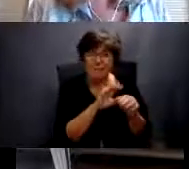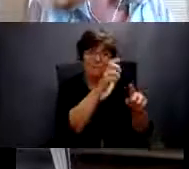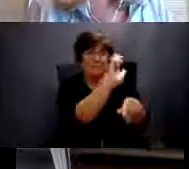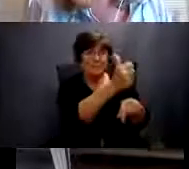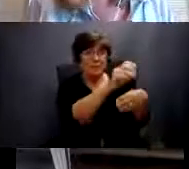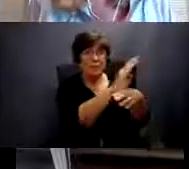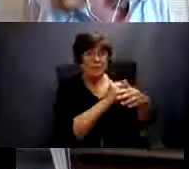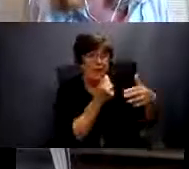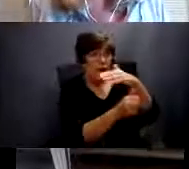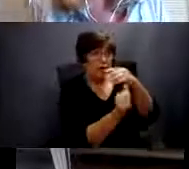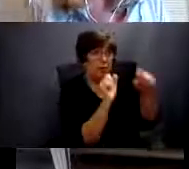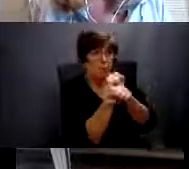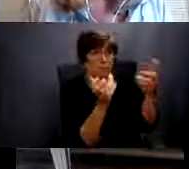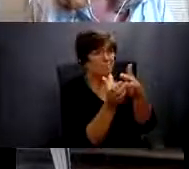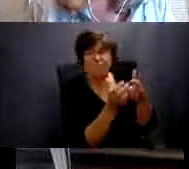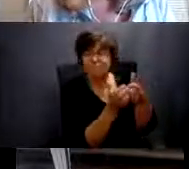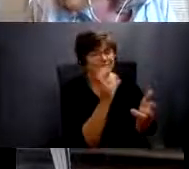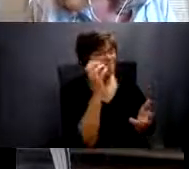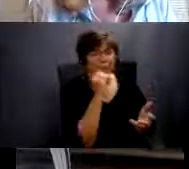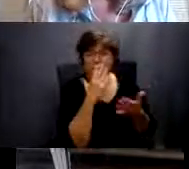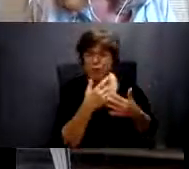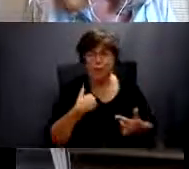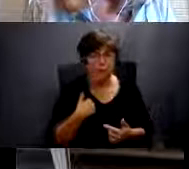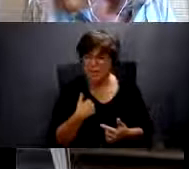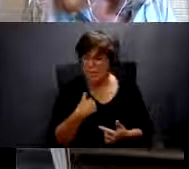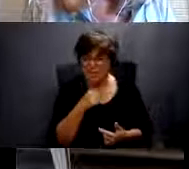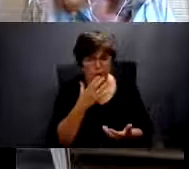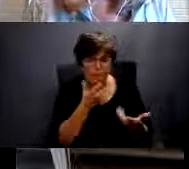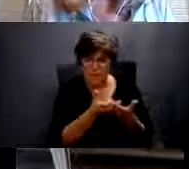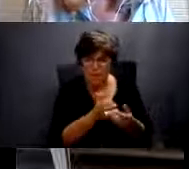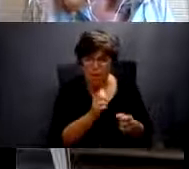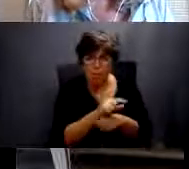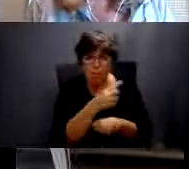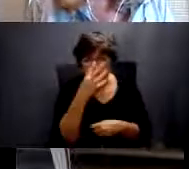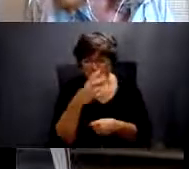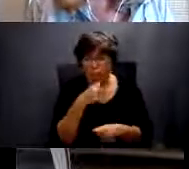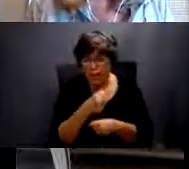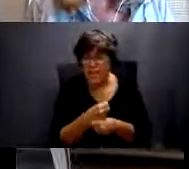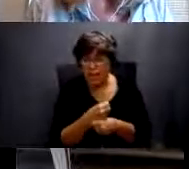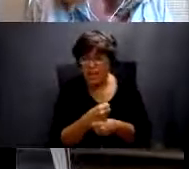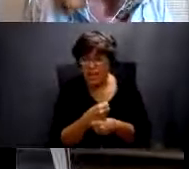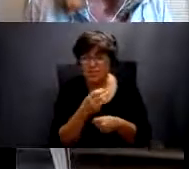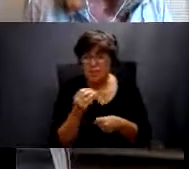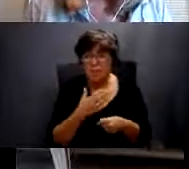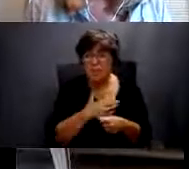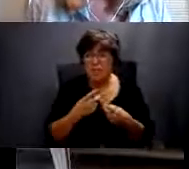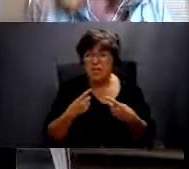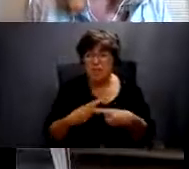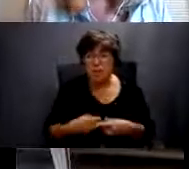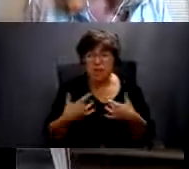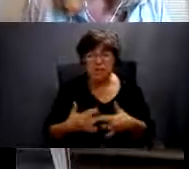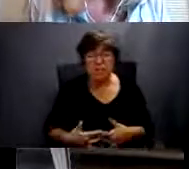very, very much so. I was with them 4 years and my depression